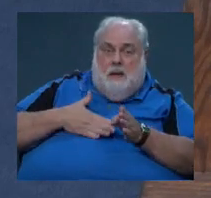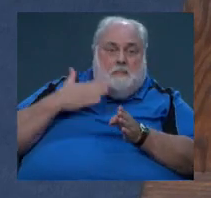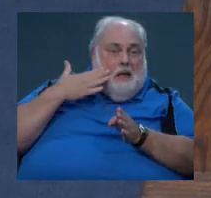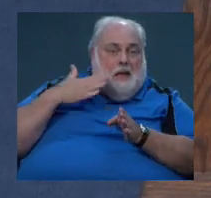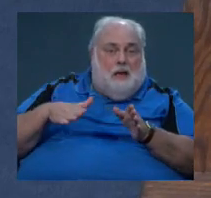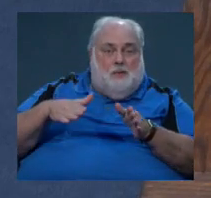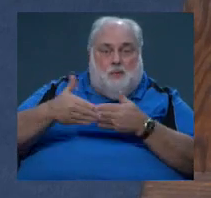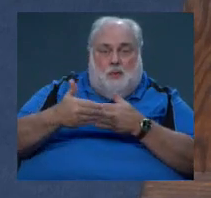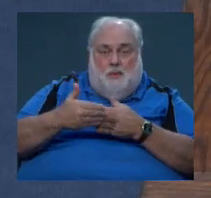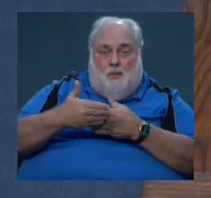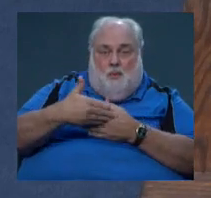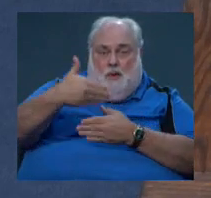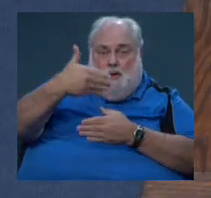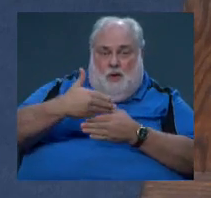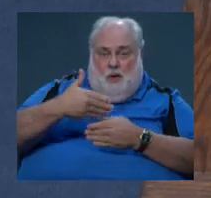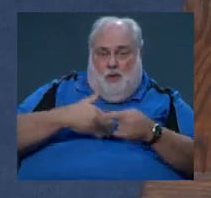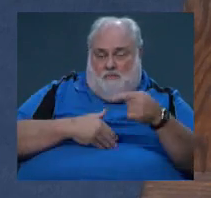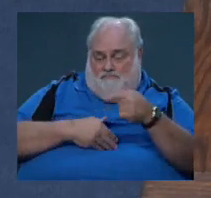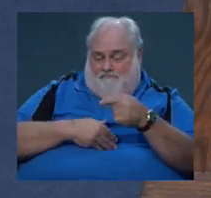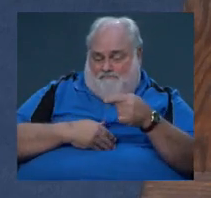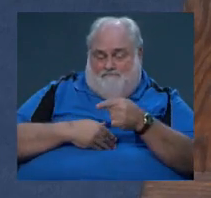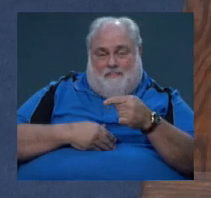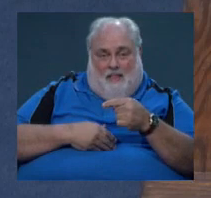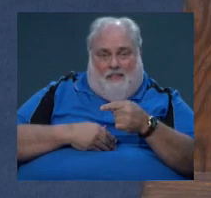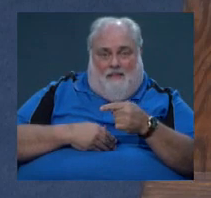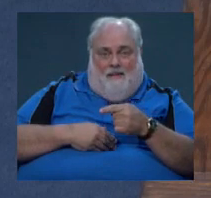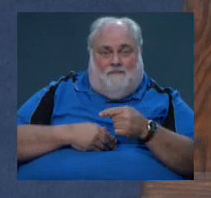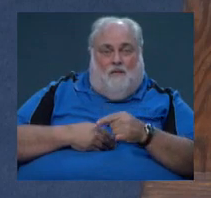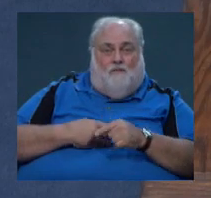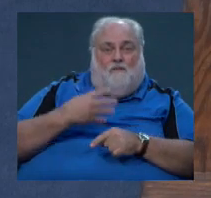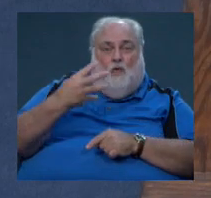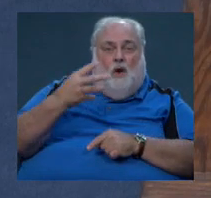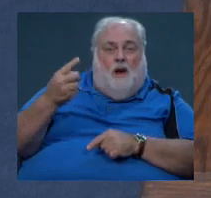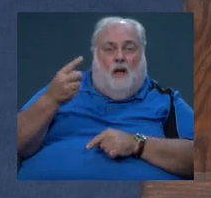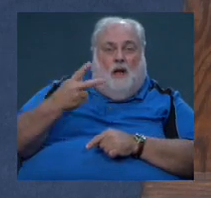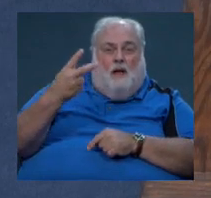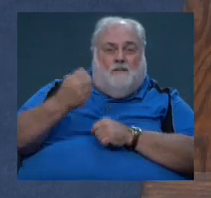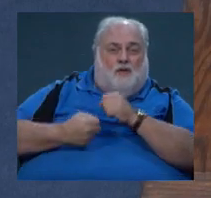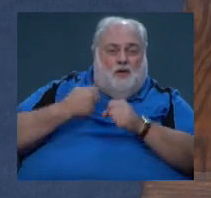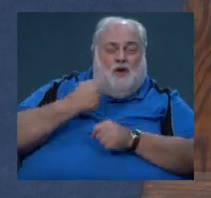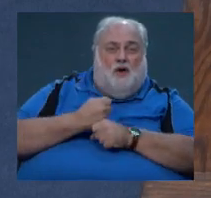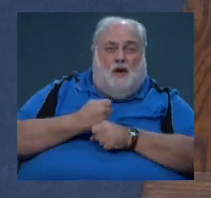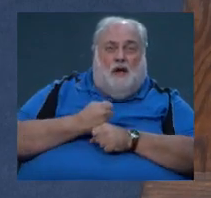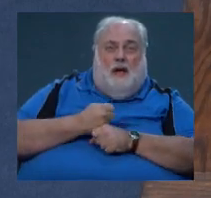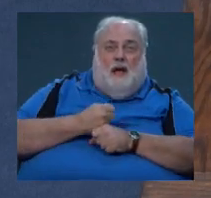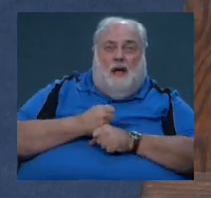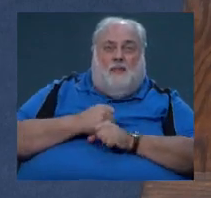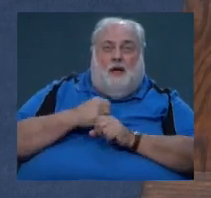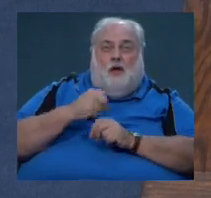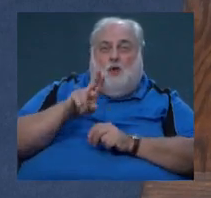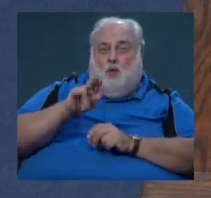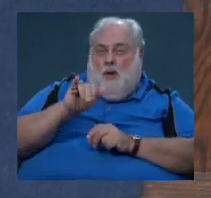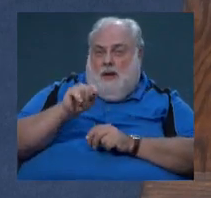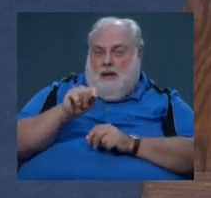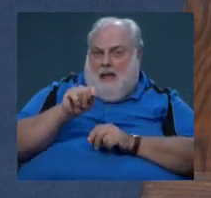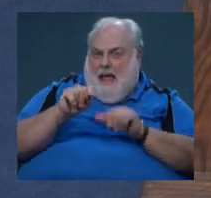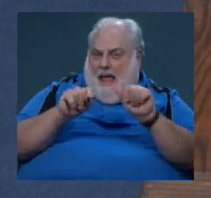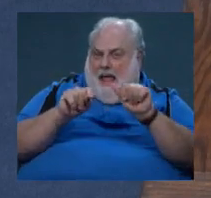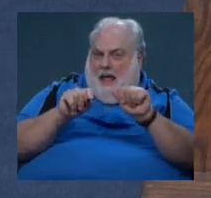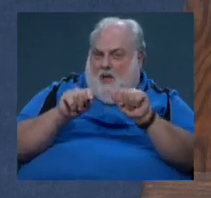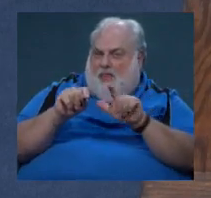4.5 years now, in unit He calls it A on the left-hand